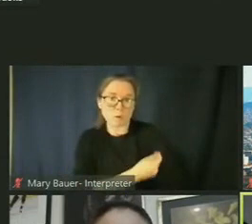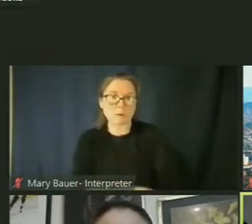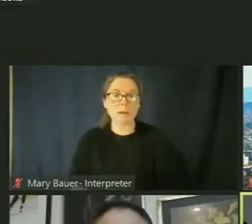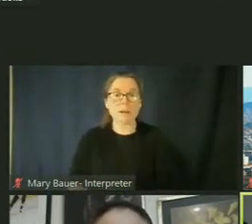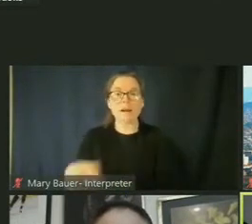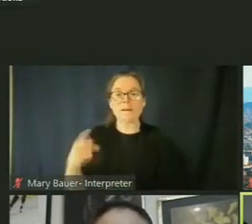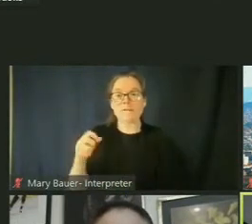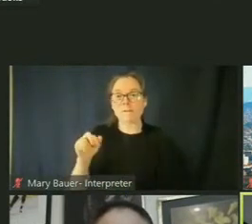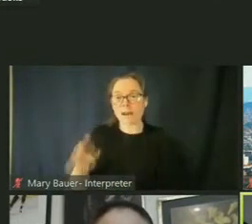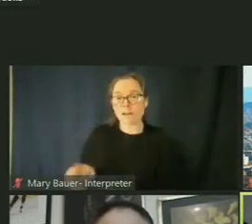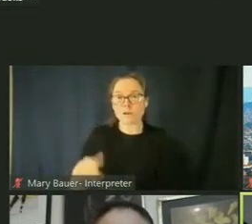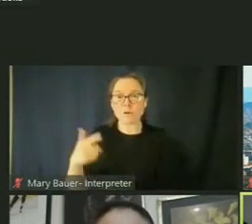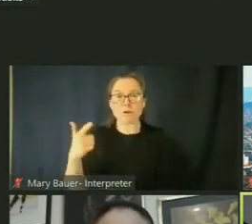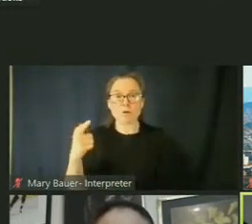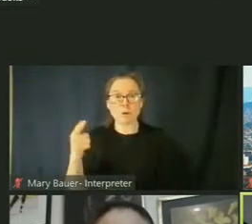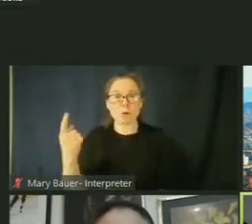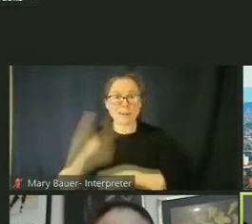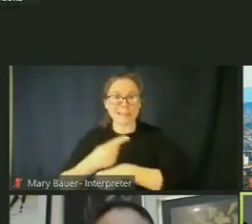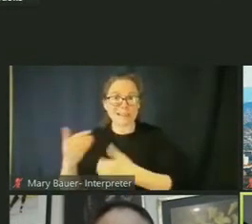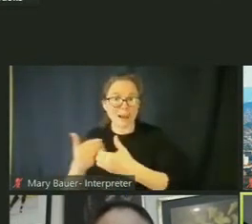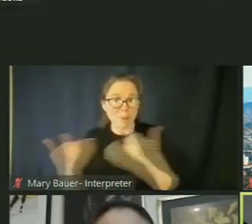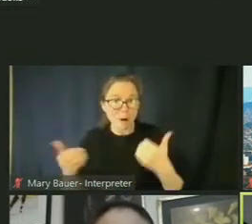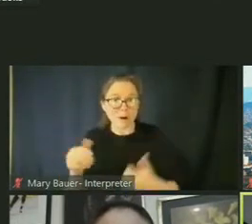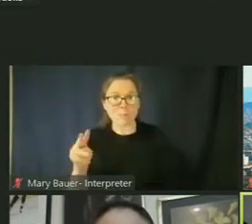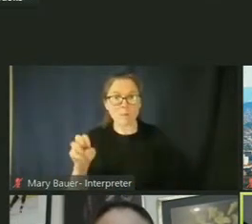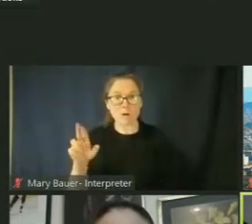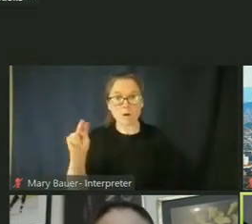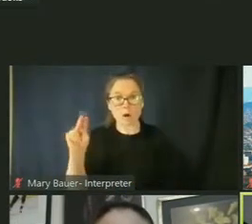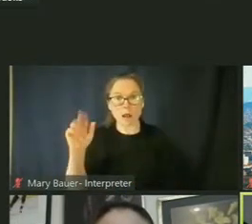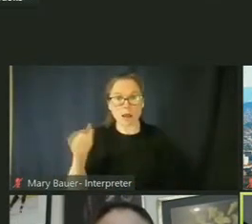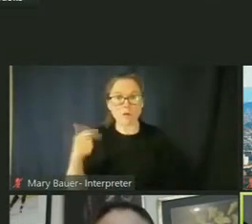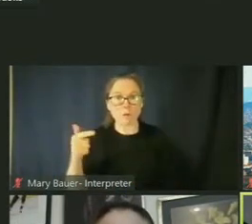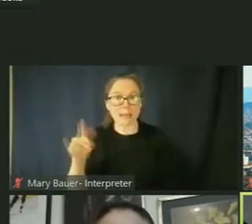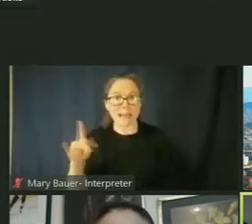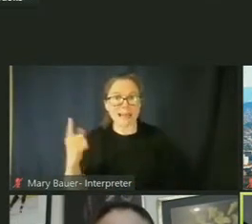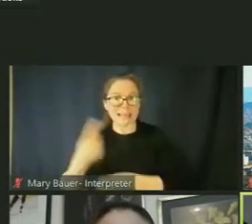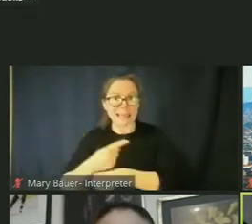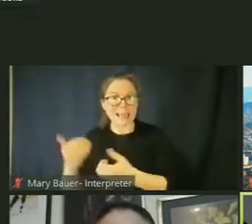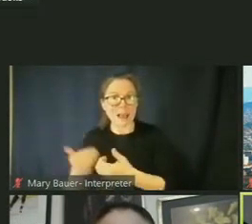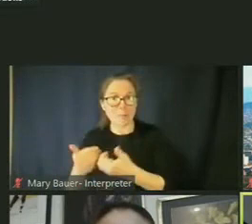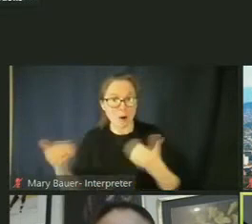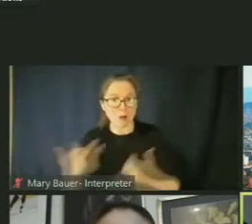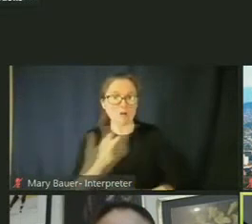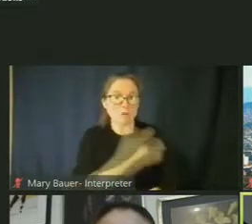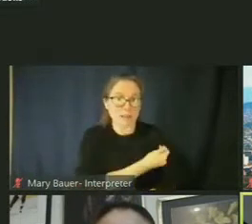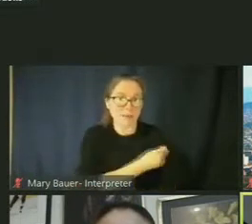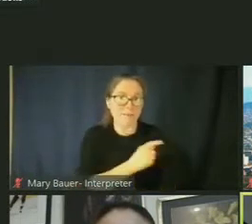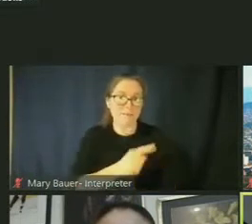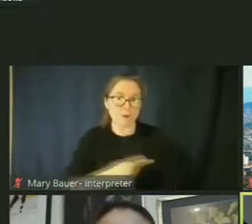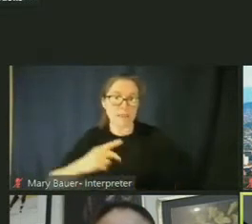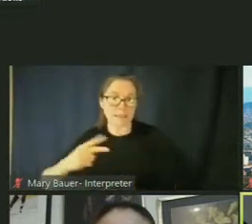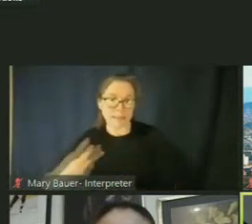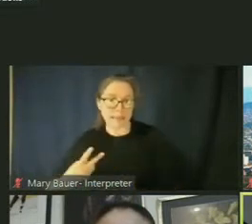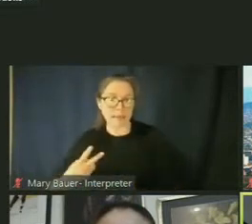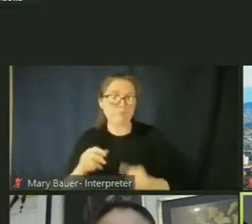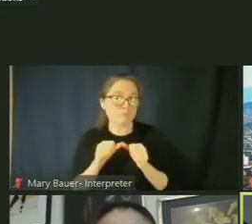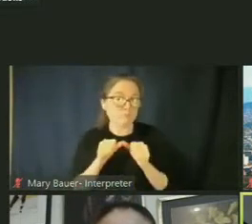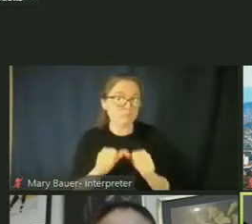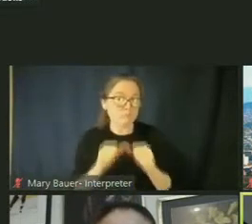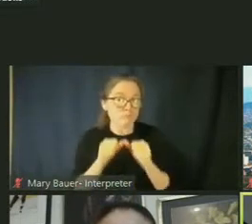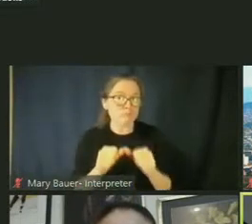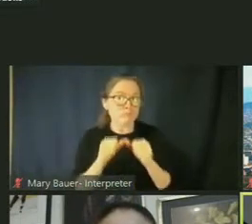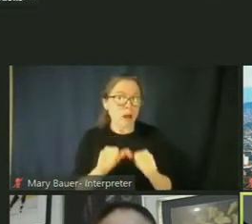apart and the Moderna being 28 days apart. And continuing to have ongoing studies as more and more people receive this